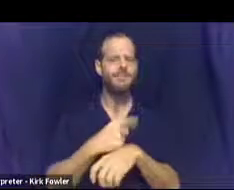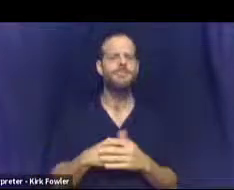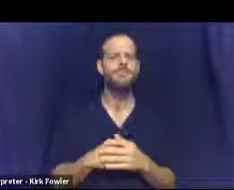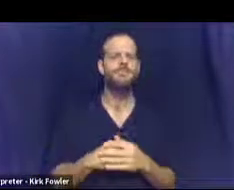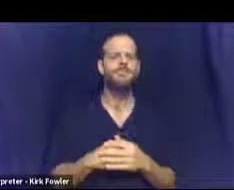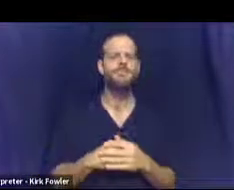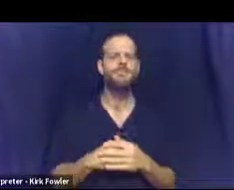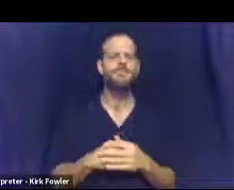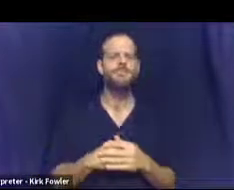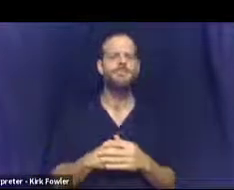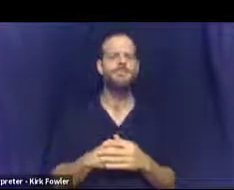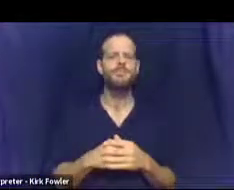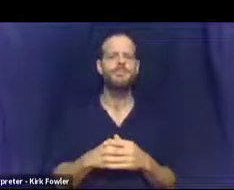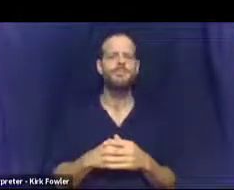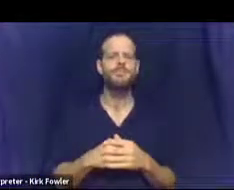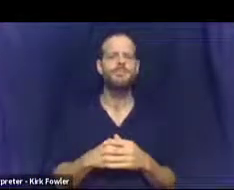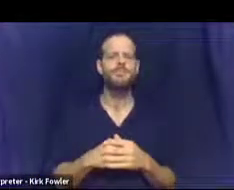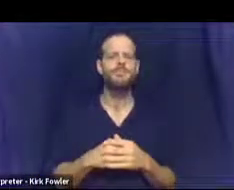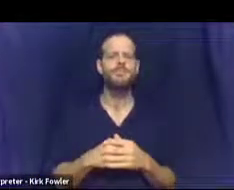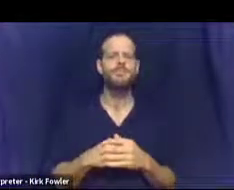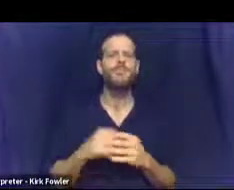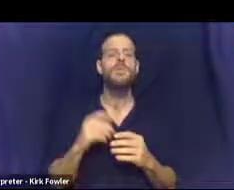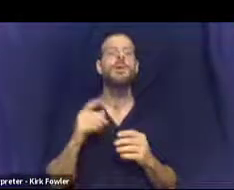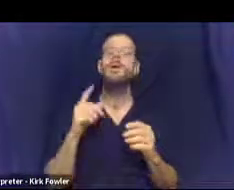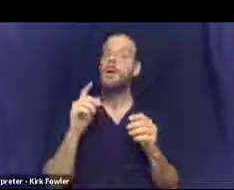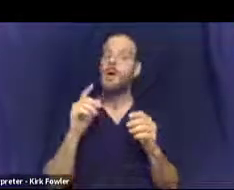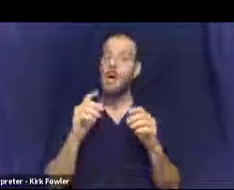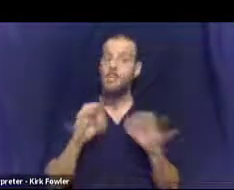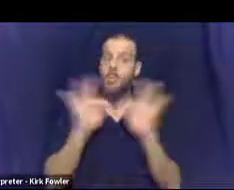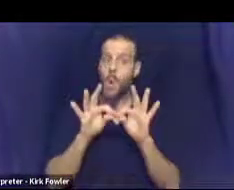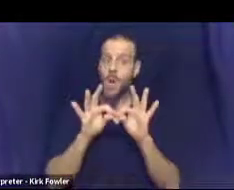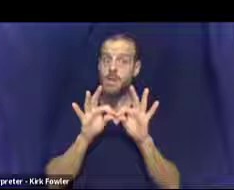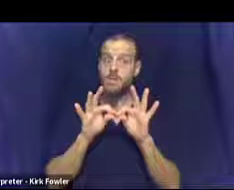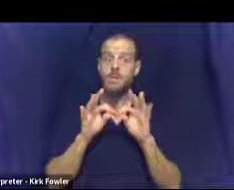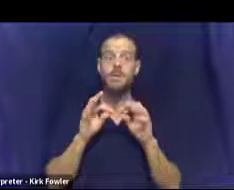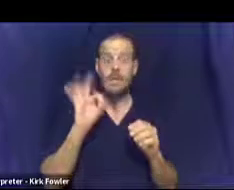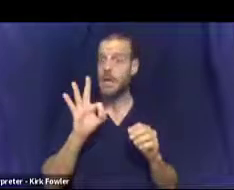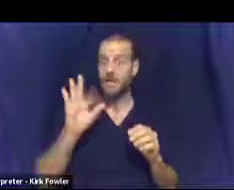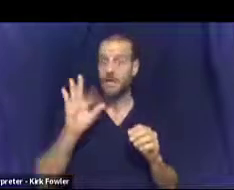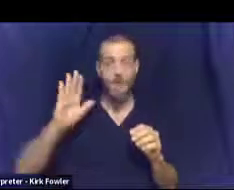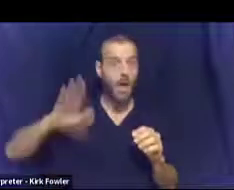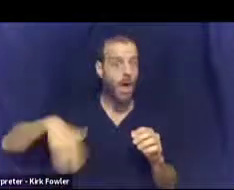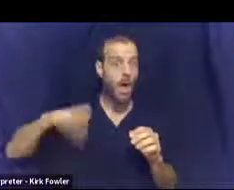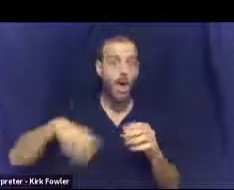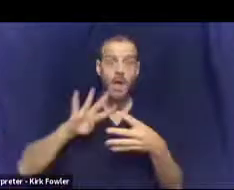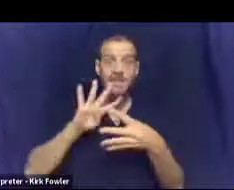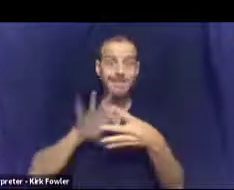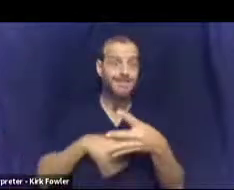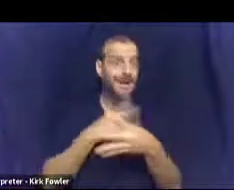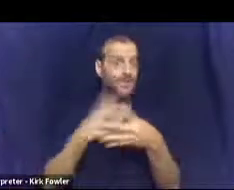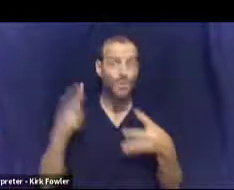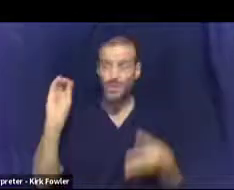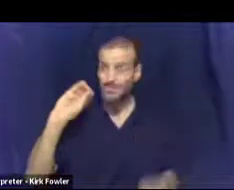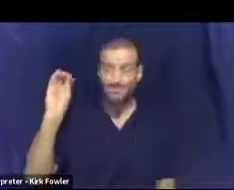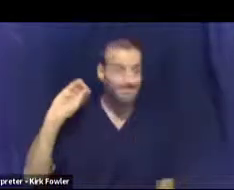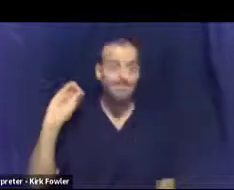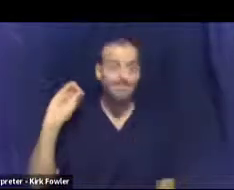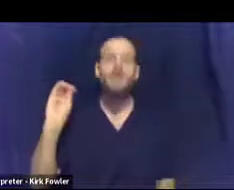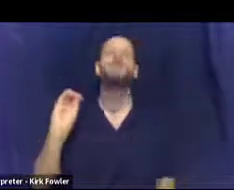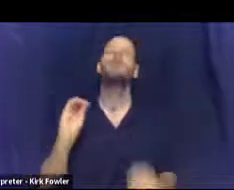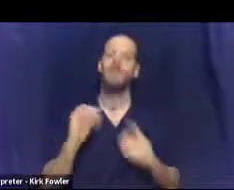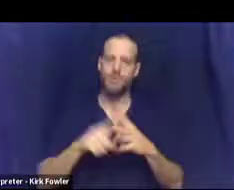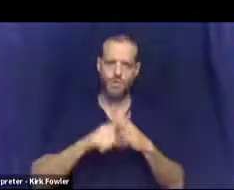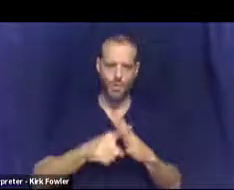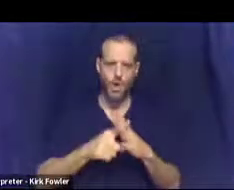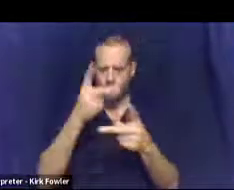not consistent there, that's your starting point. If you don't really have a schedule, that might be where you need to start before building a physical system. You may need to